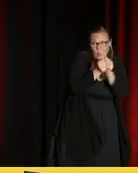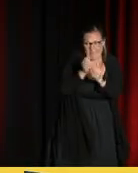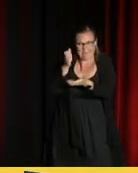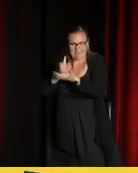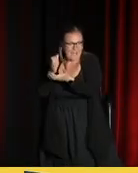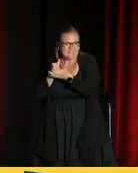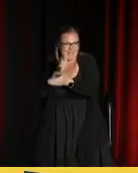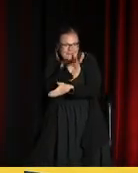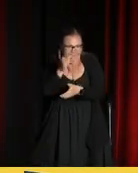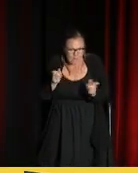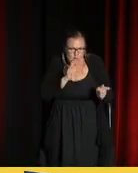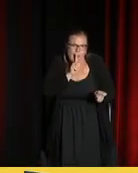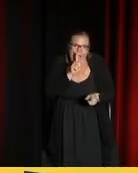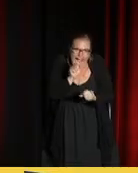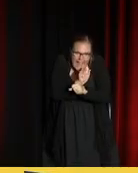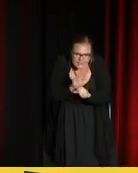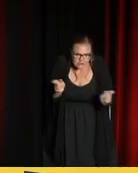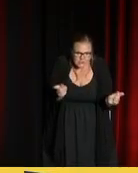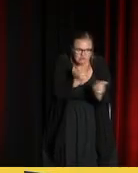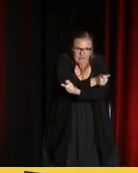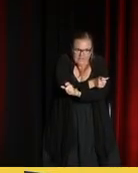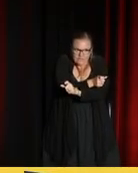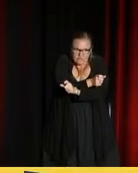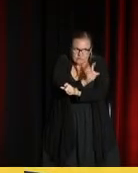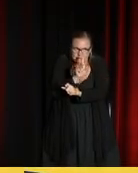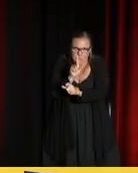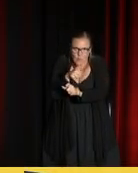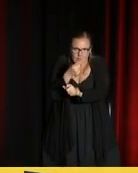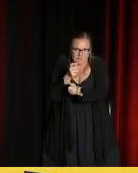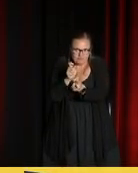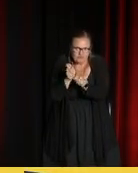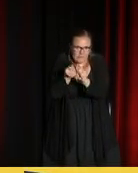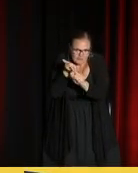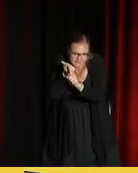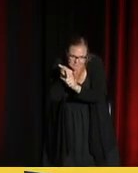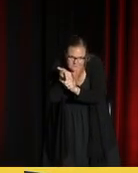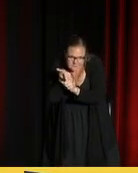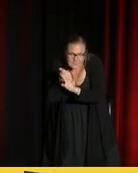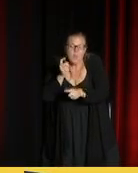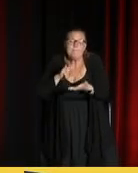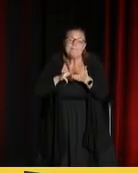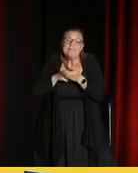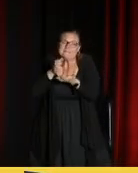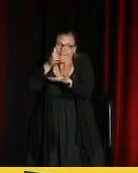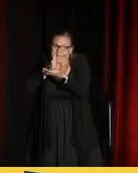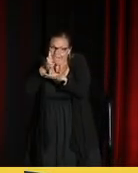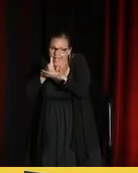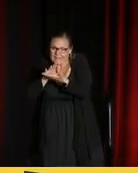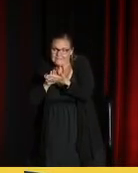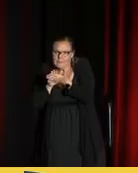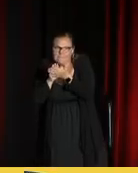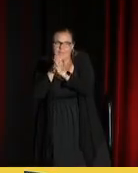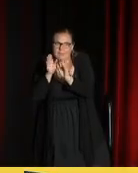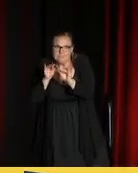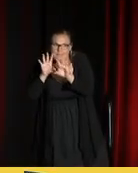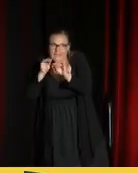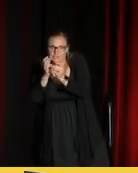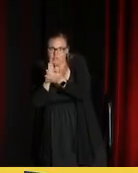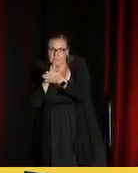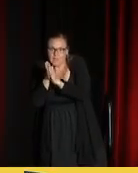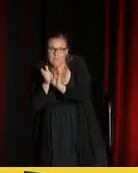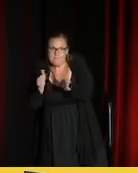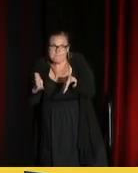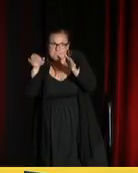at all. They just change. So in other words, the glass magically turns into a bottle, and the